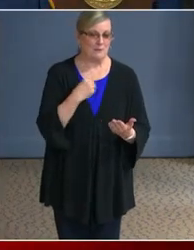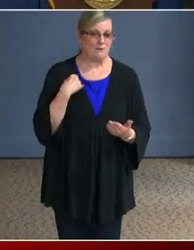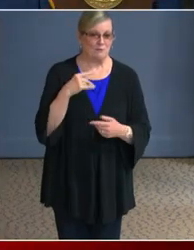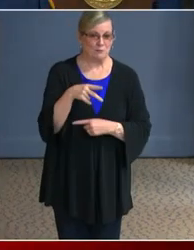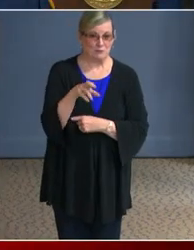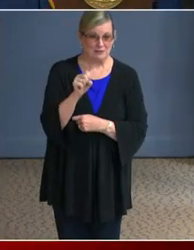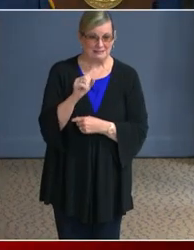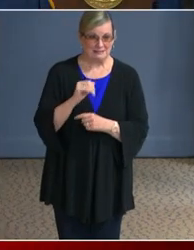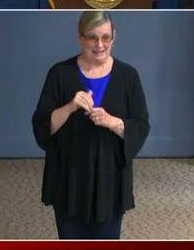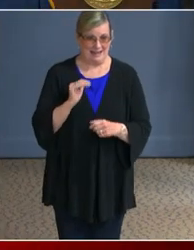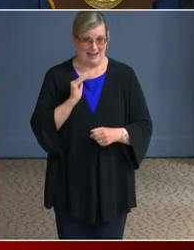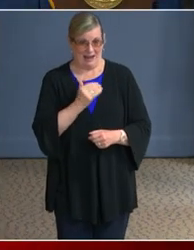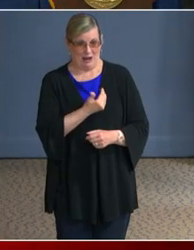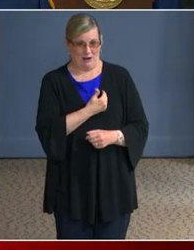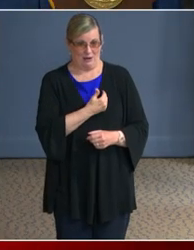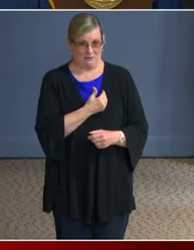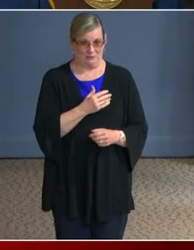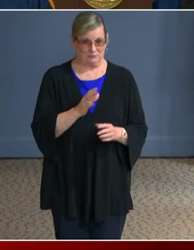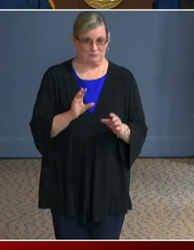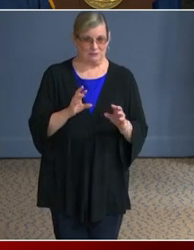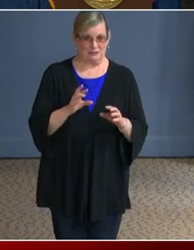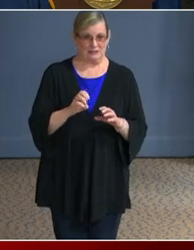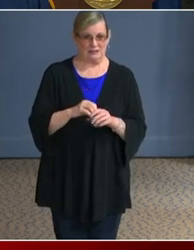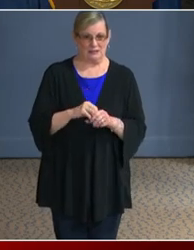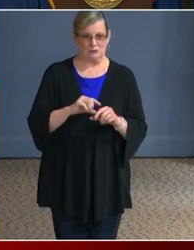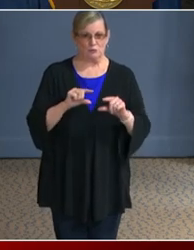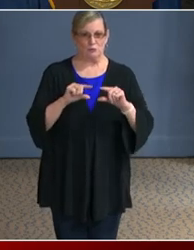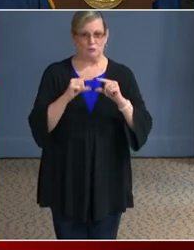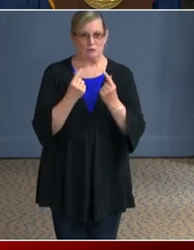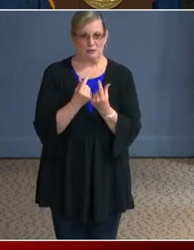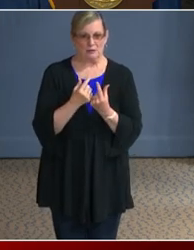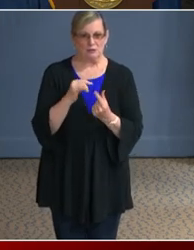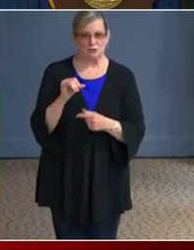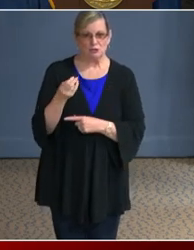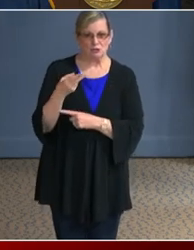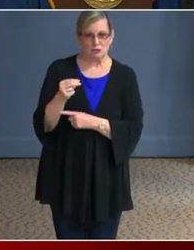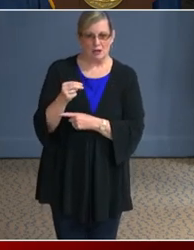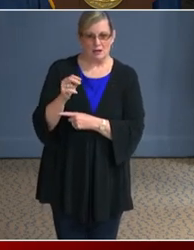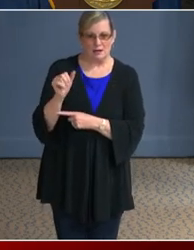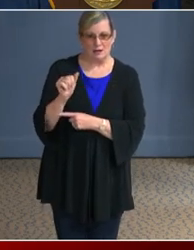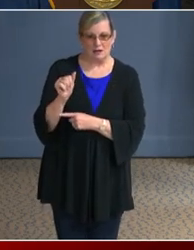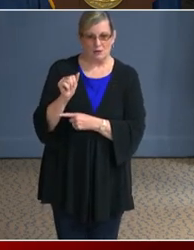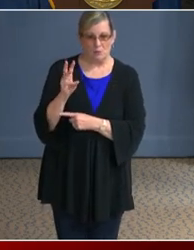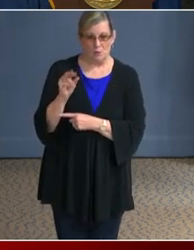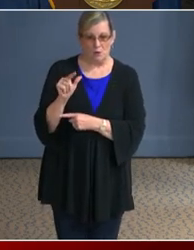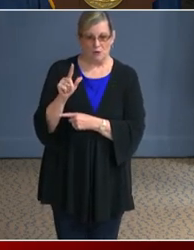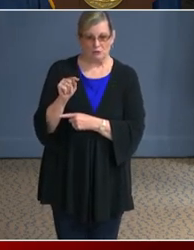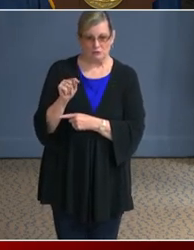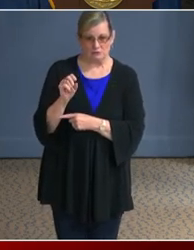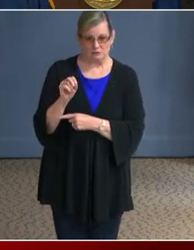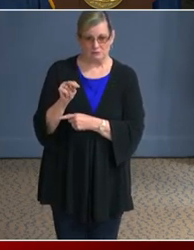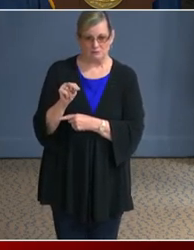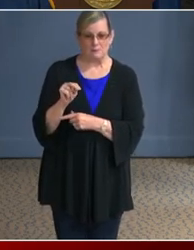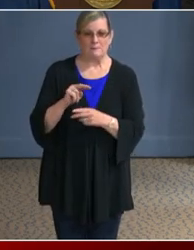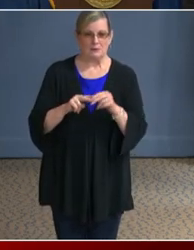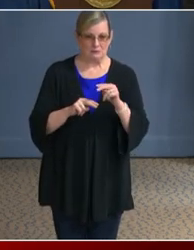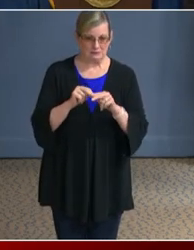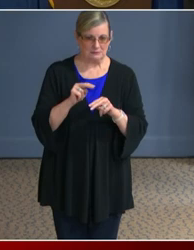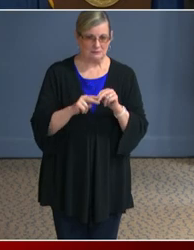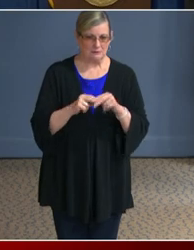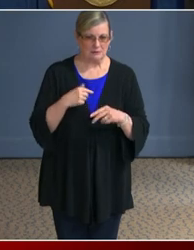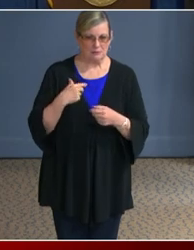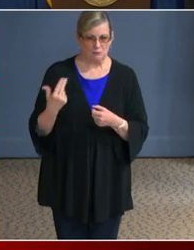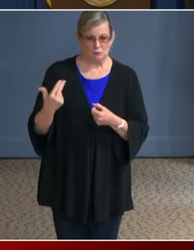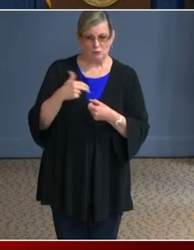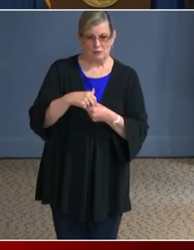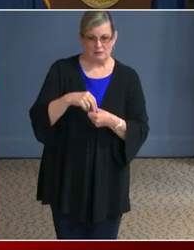our press room in the John A. Wilson Building. I am joined today by Dr. LaQuandra Nesbitt, the Director of DC